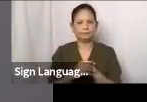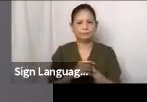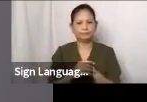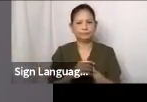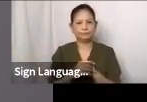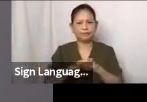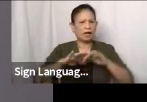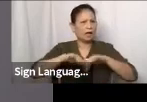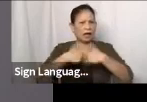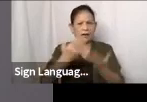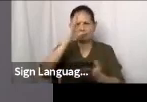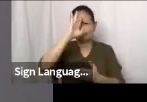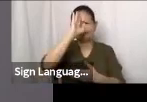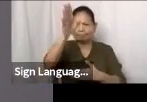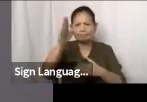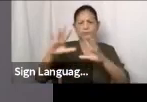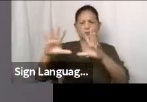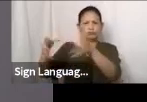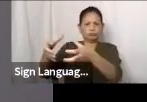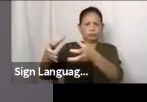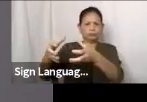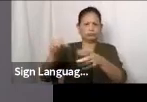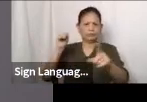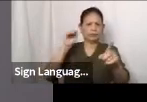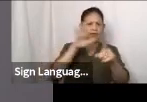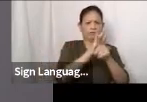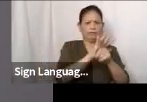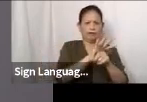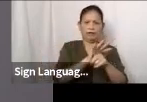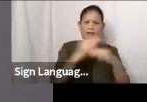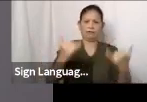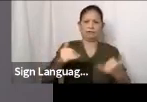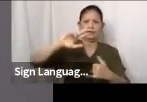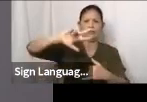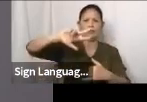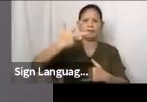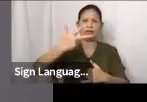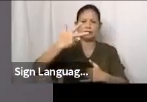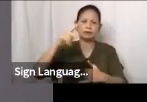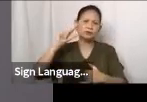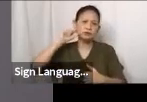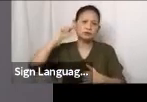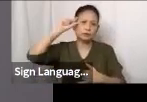And how the heterosexual hegemony affects the existence of third gender.